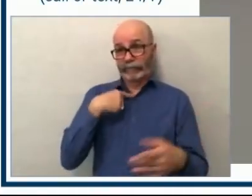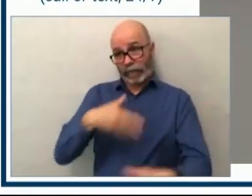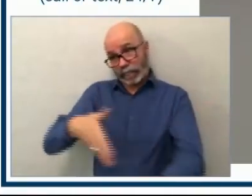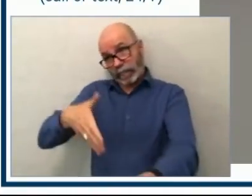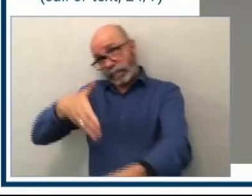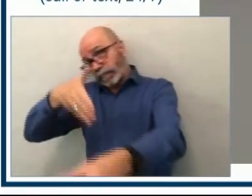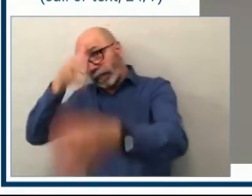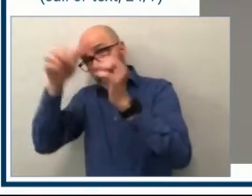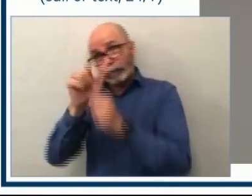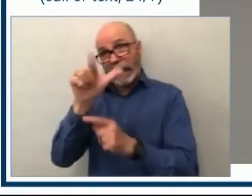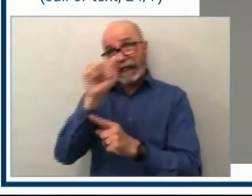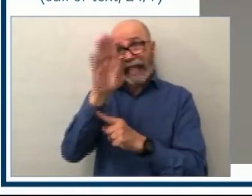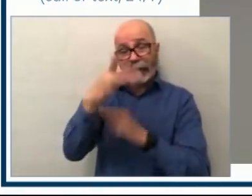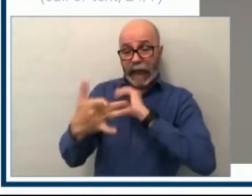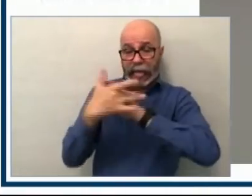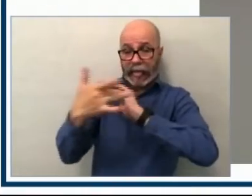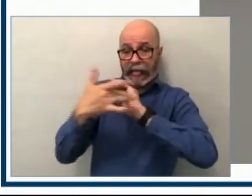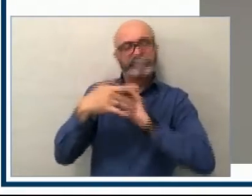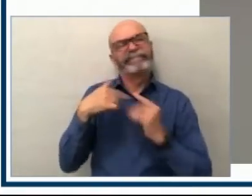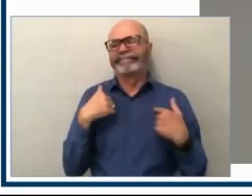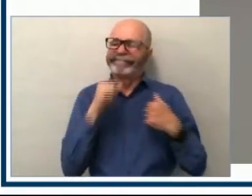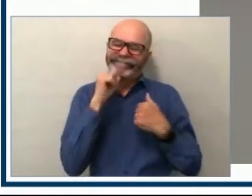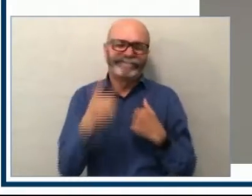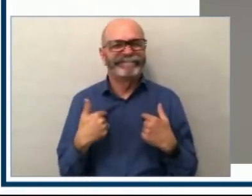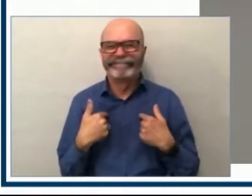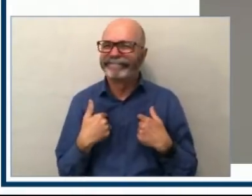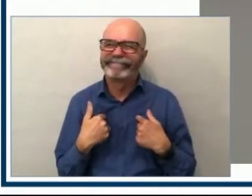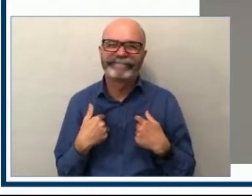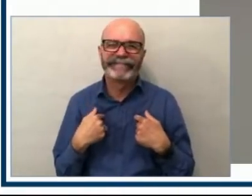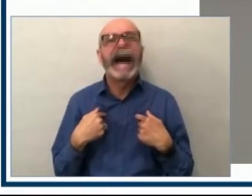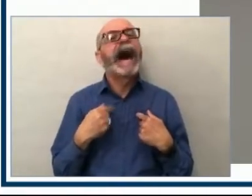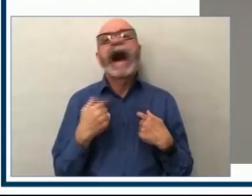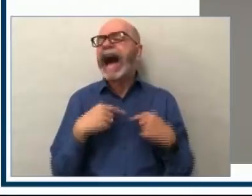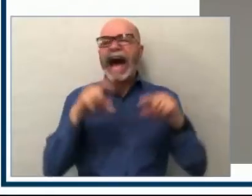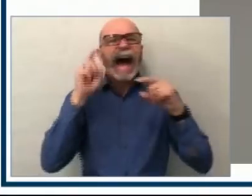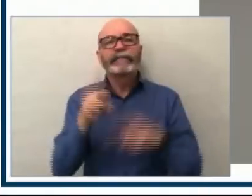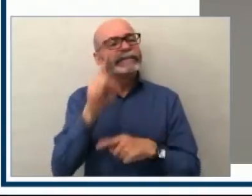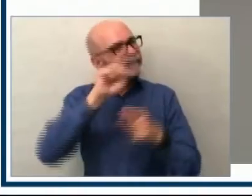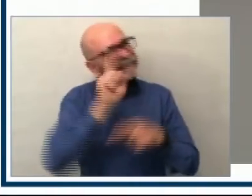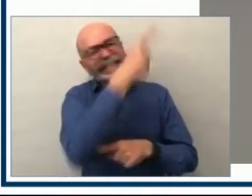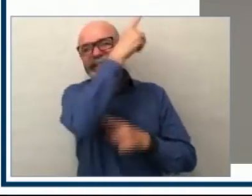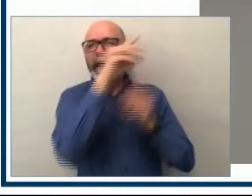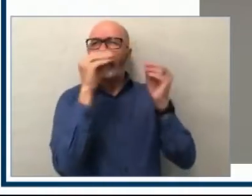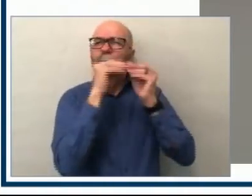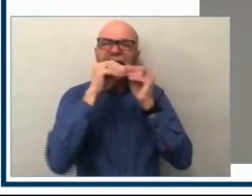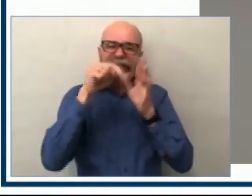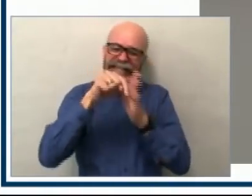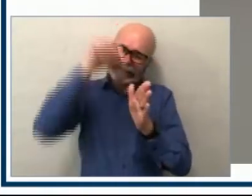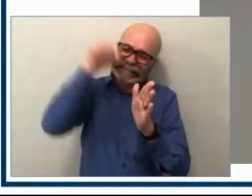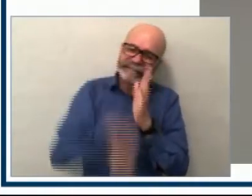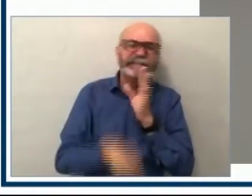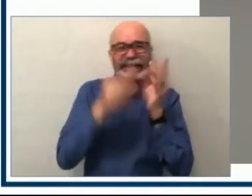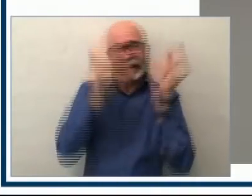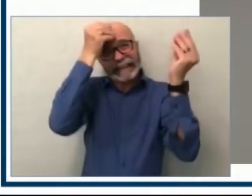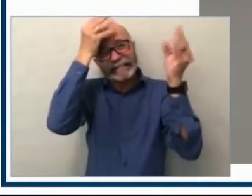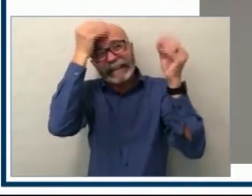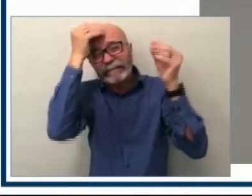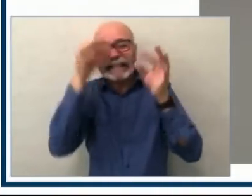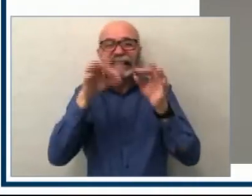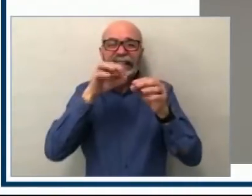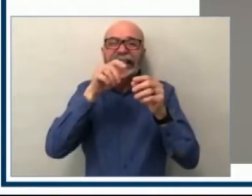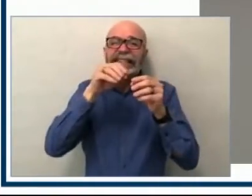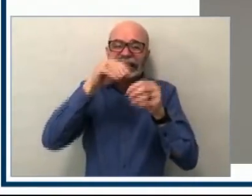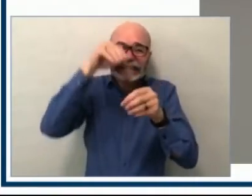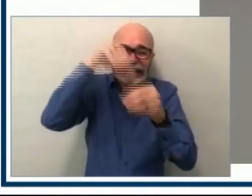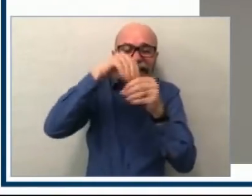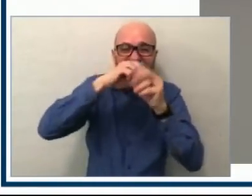to be able to do the test that can actually provide information on the whole genome of the virus,